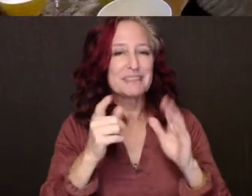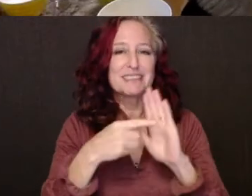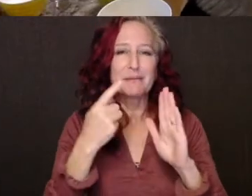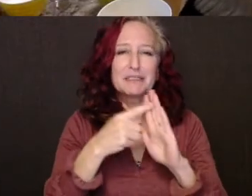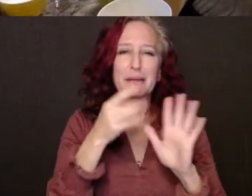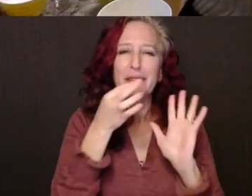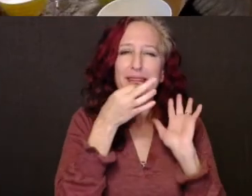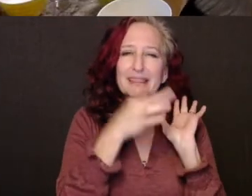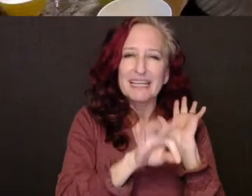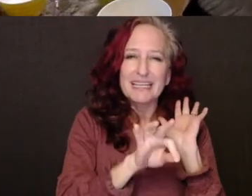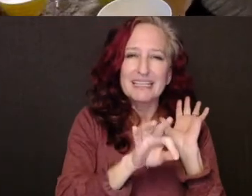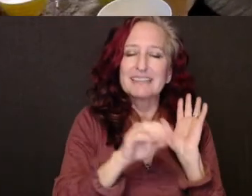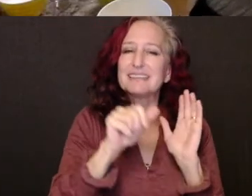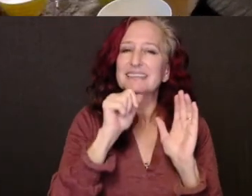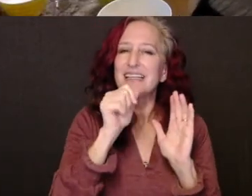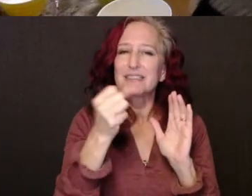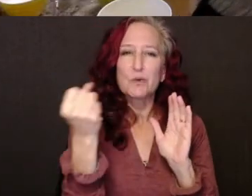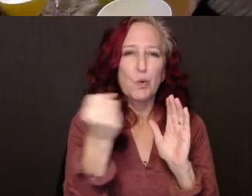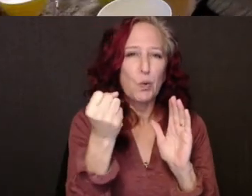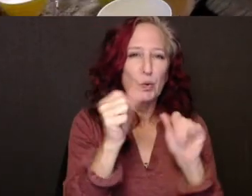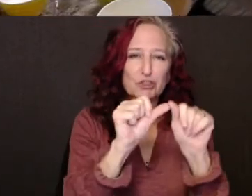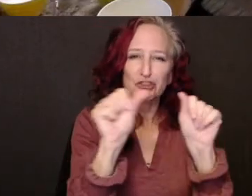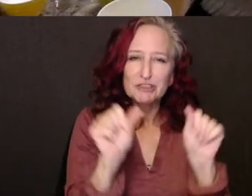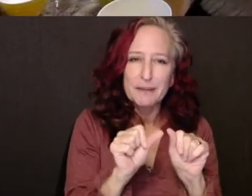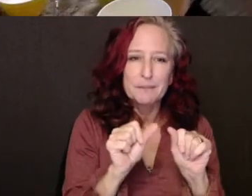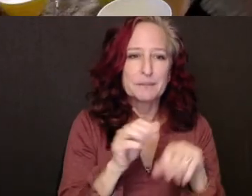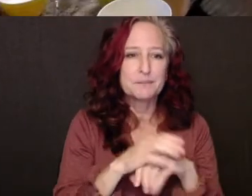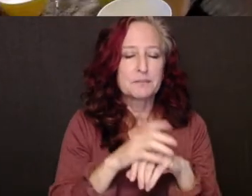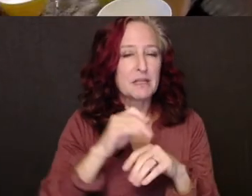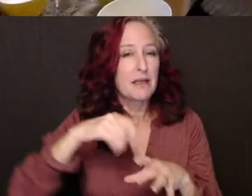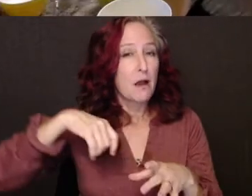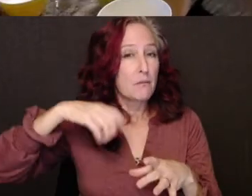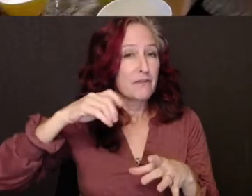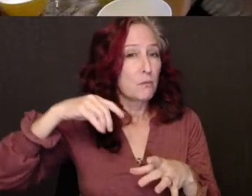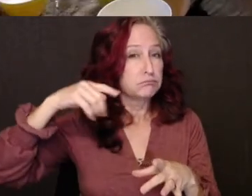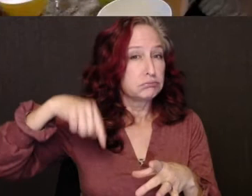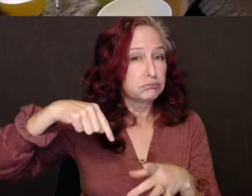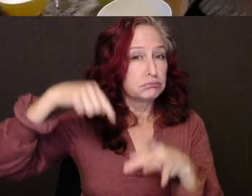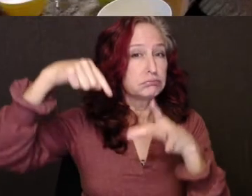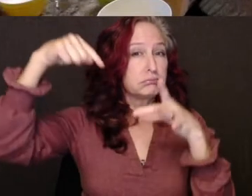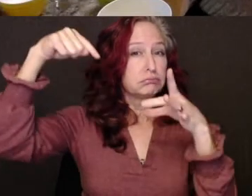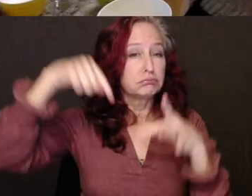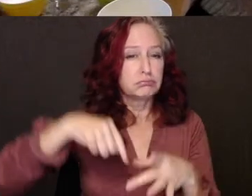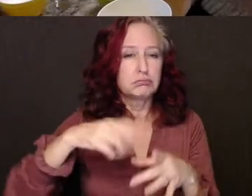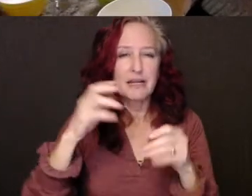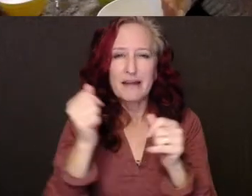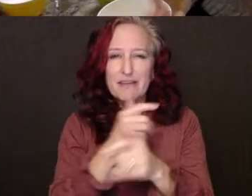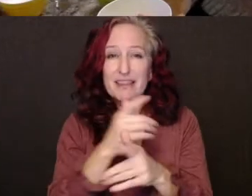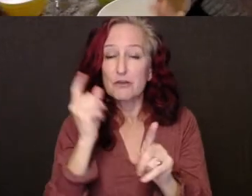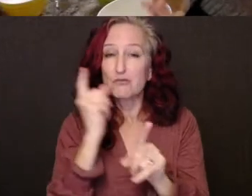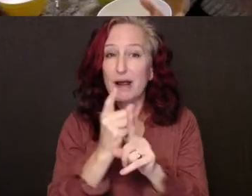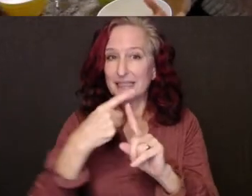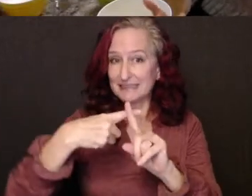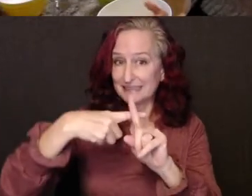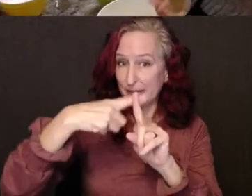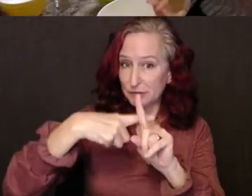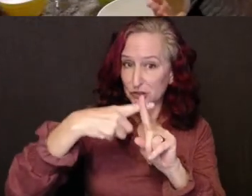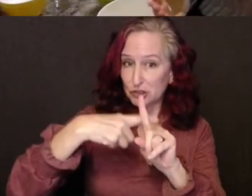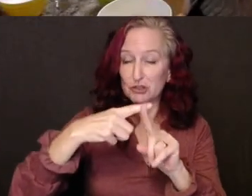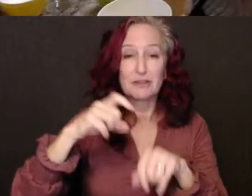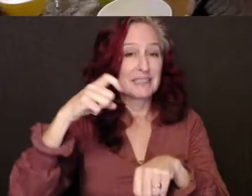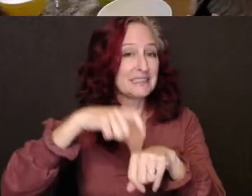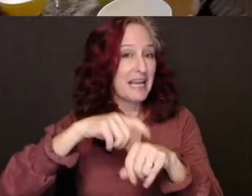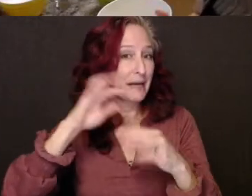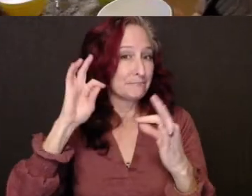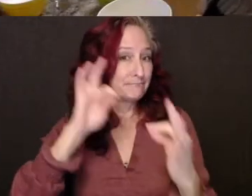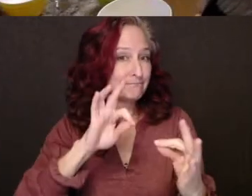eat right away? It actually is. So coconut whipped cream I have like a love-hate